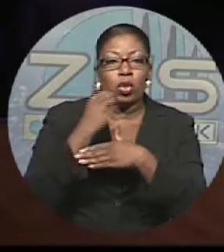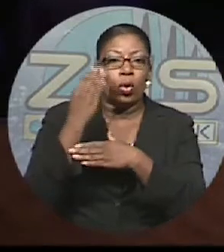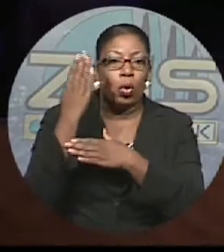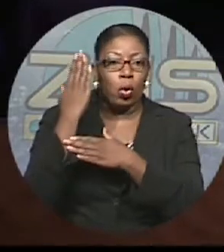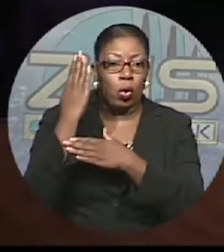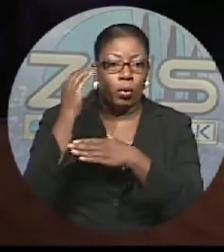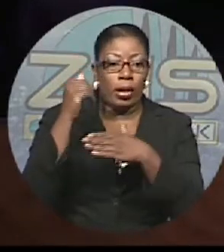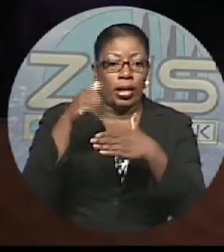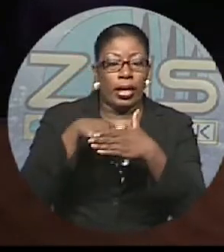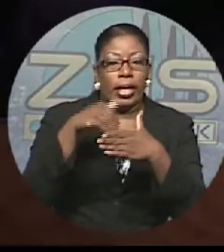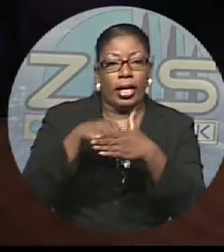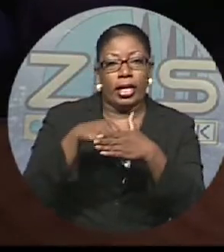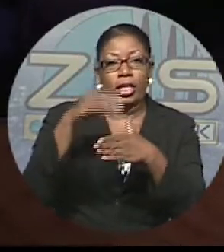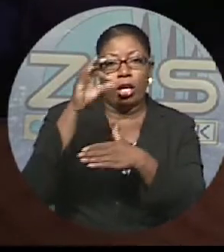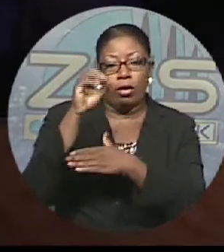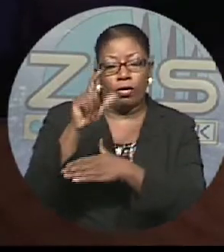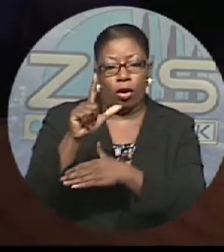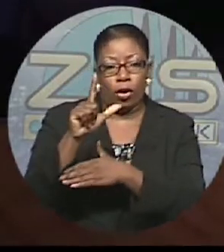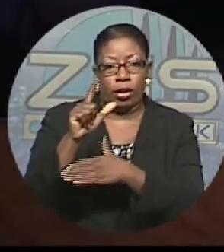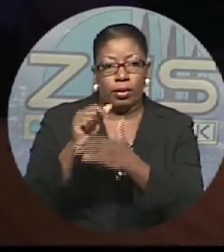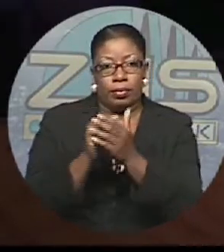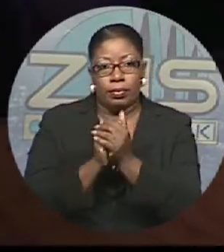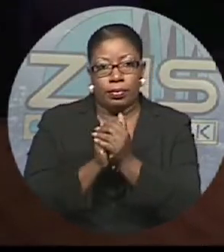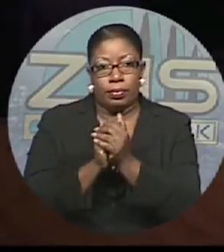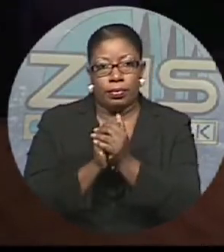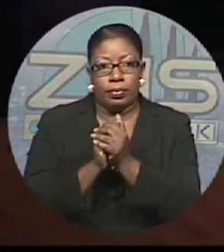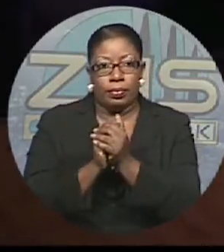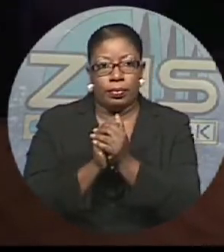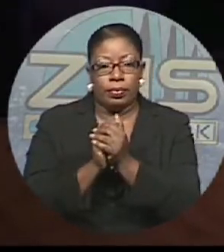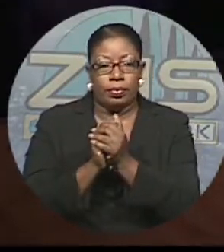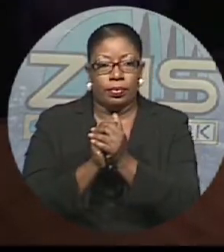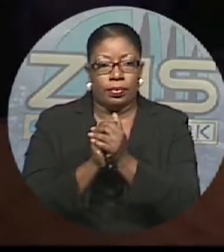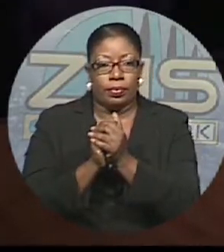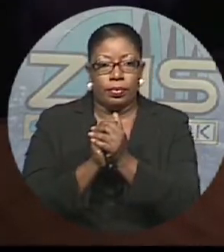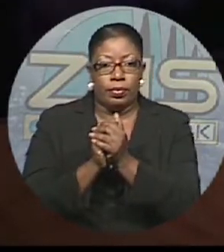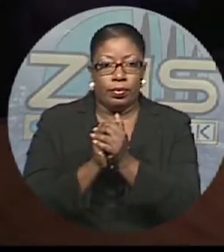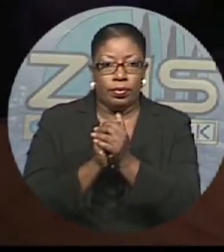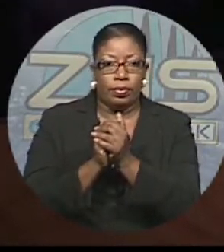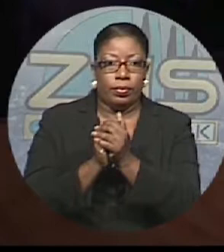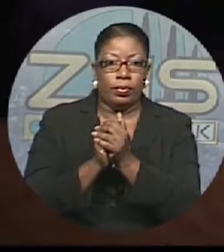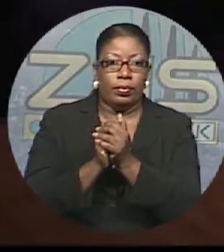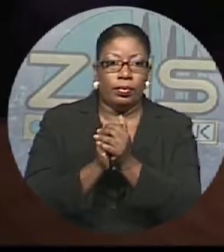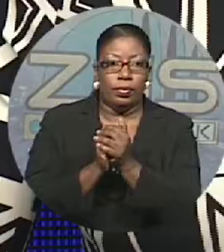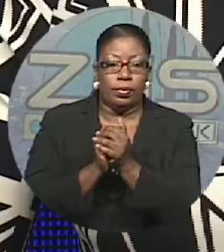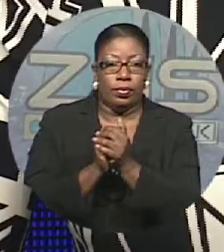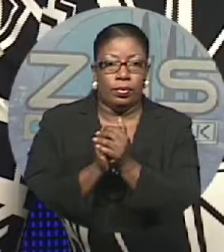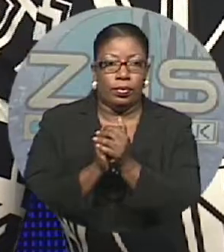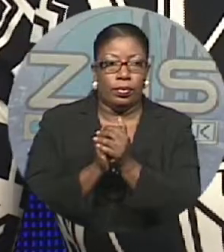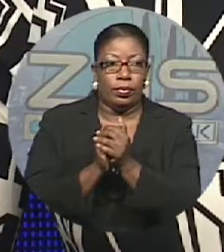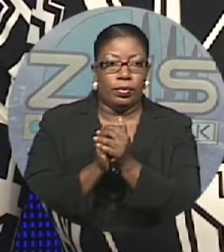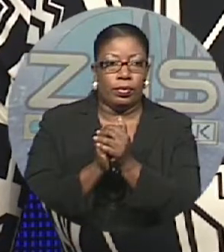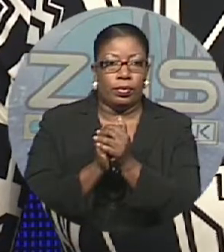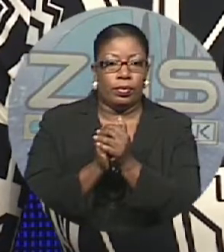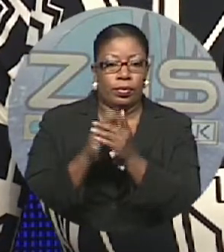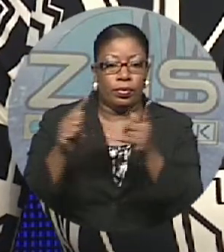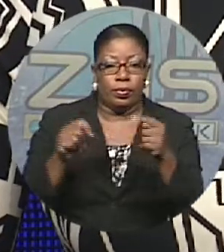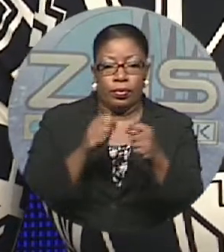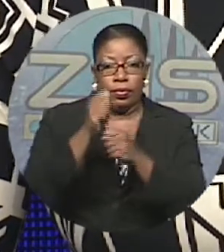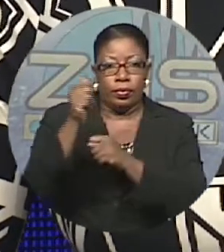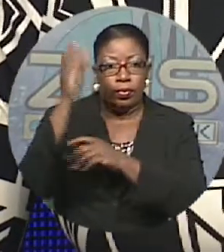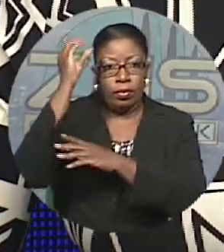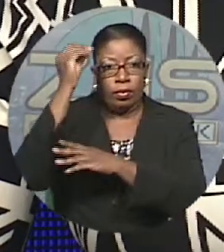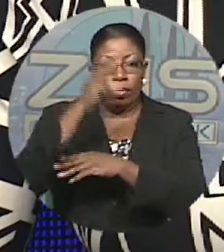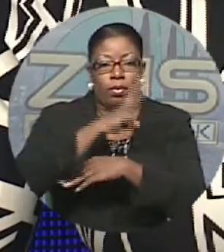Florida. But for now, in Winston-Salem, North Carolina, Clint Watson, ZNS Network News. Tourism Minister